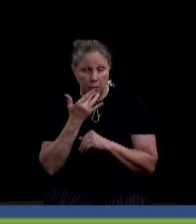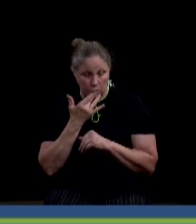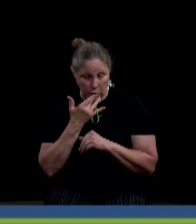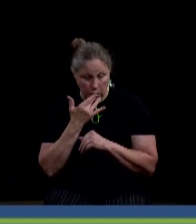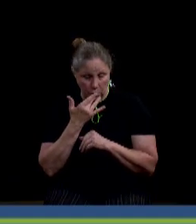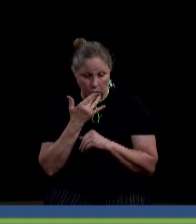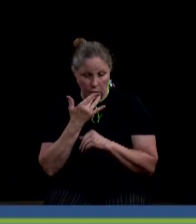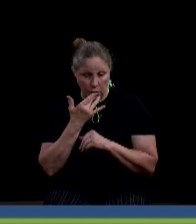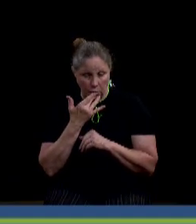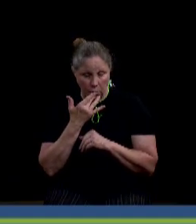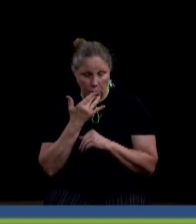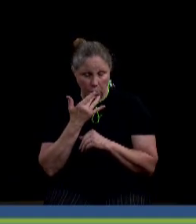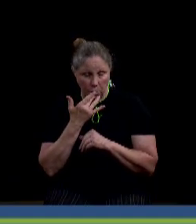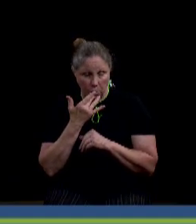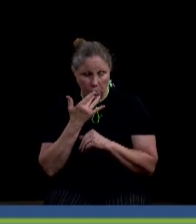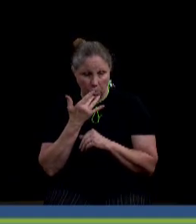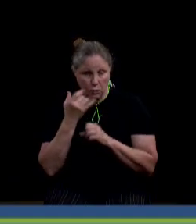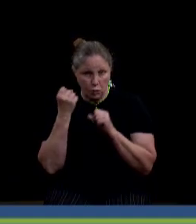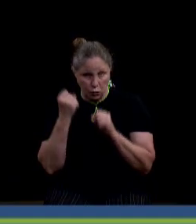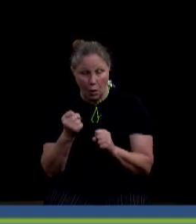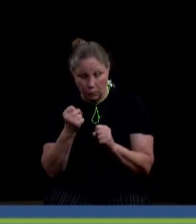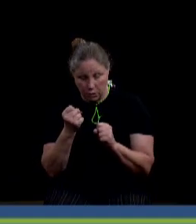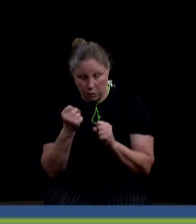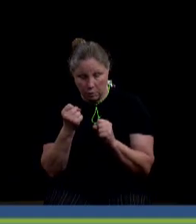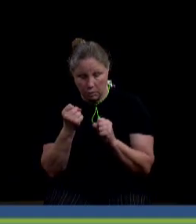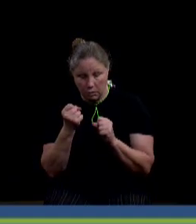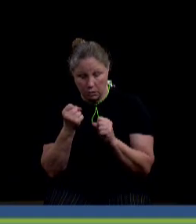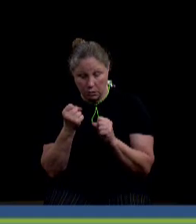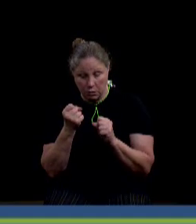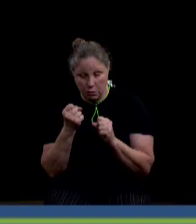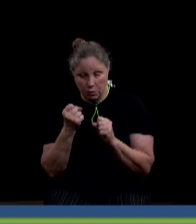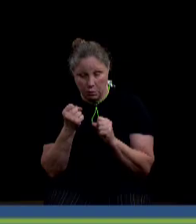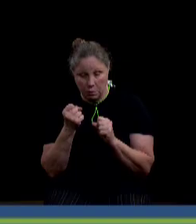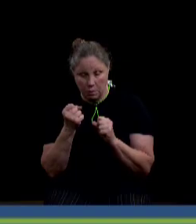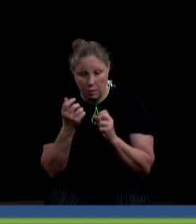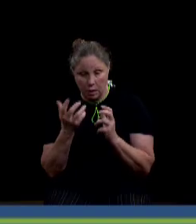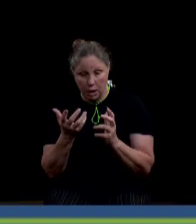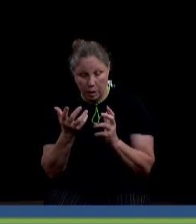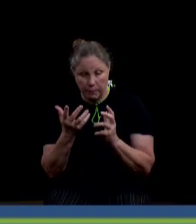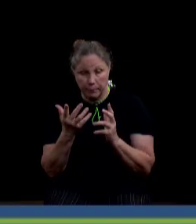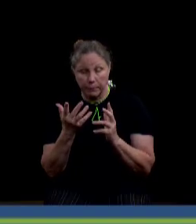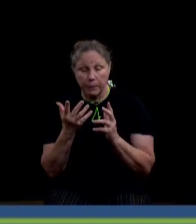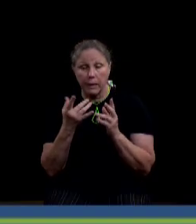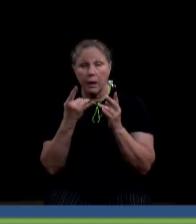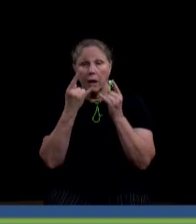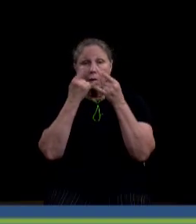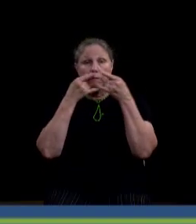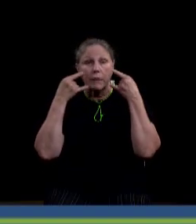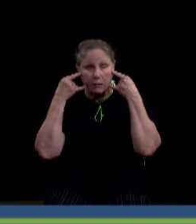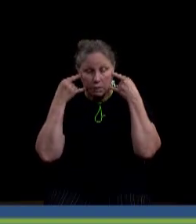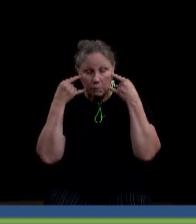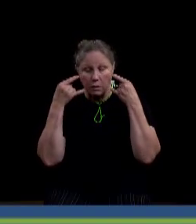of face coverings as being a mandatory